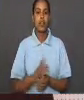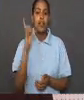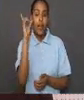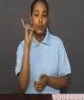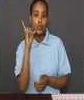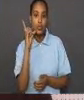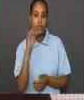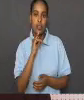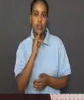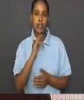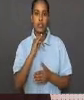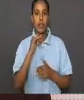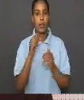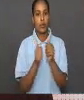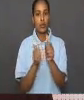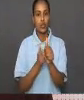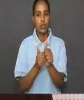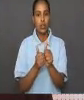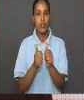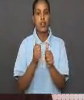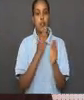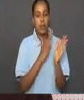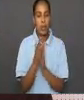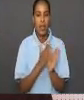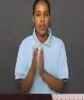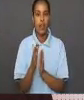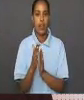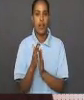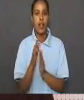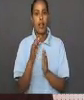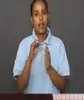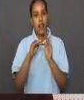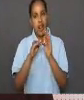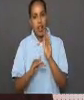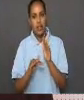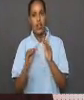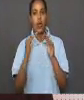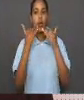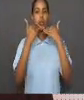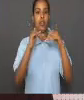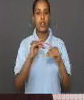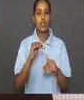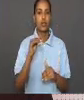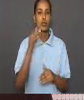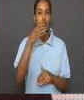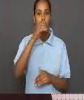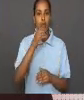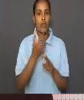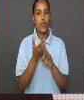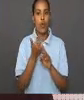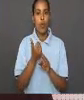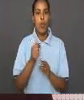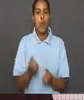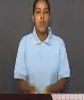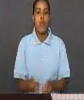Dilution is the procedure for preparing a less concentrated solution from